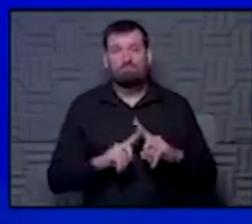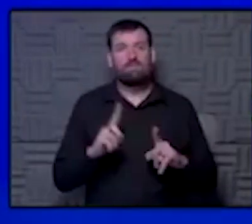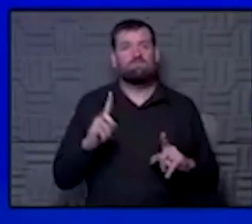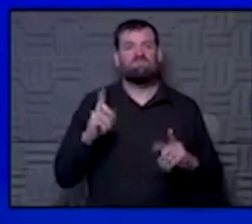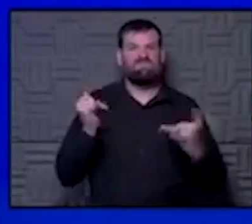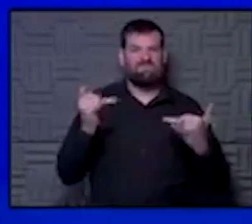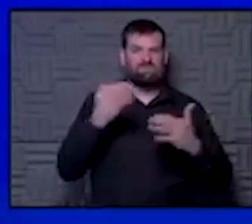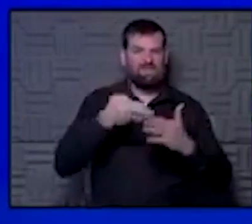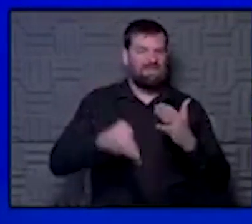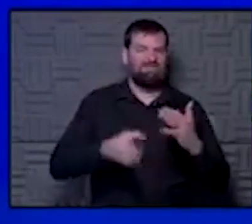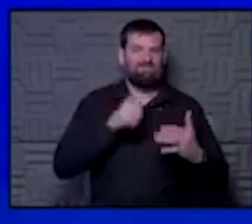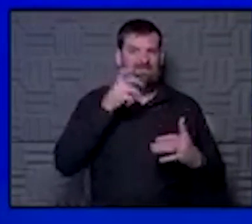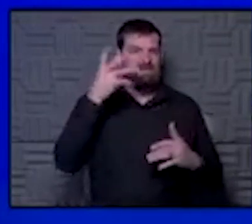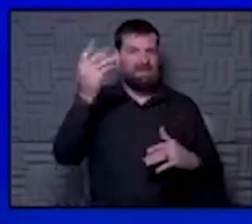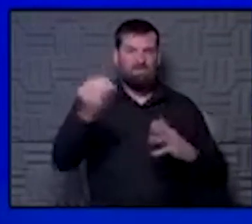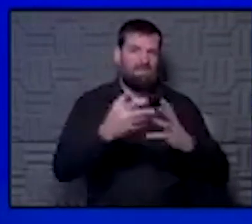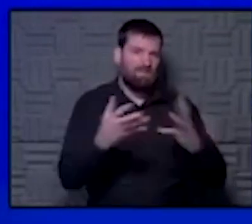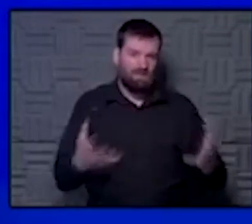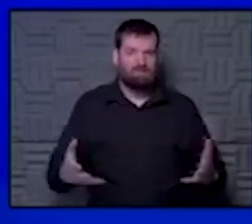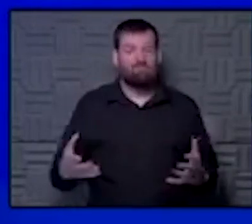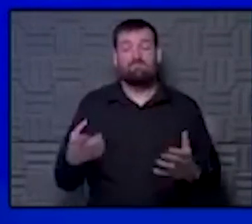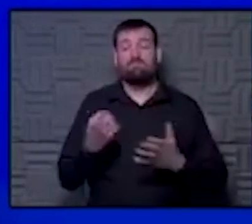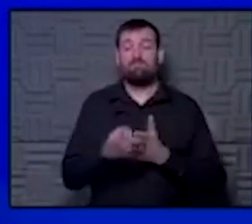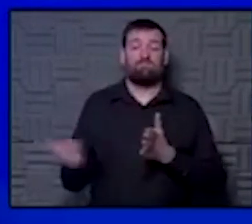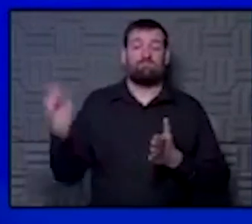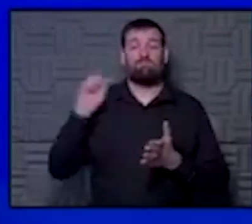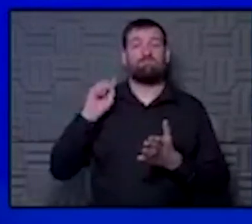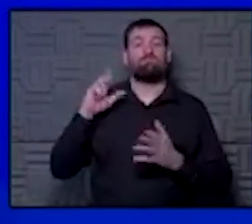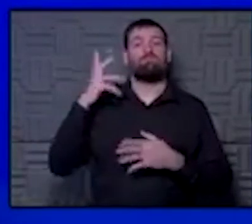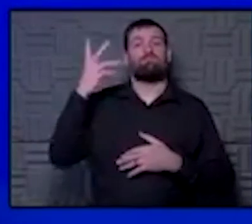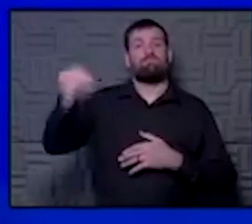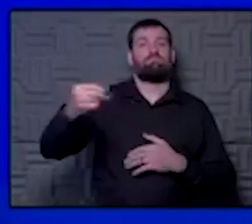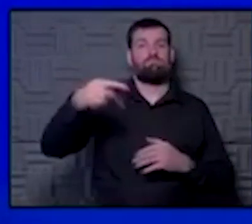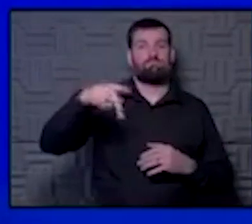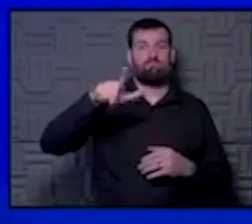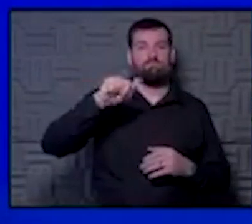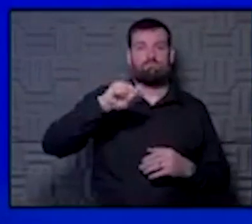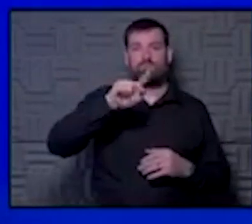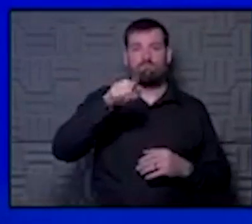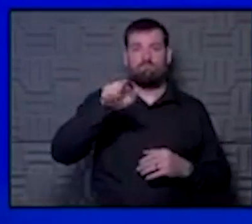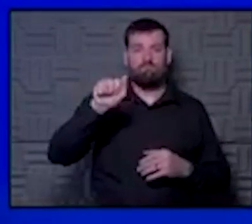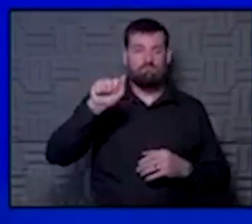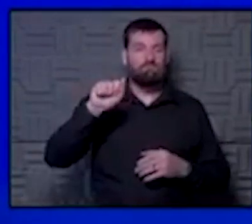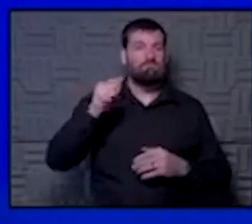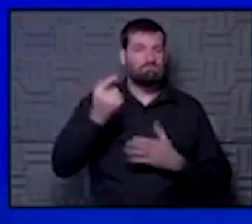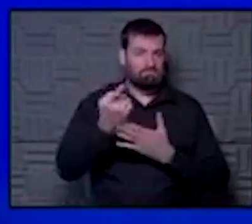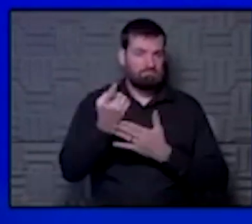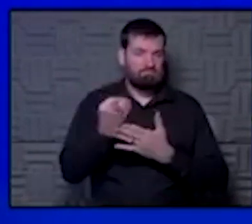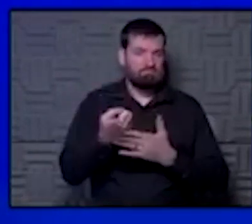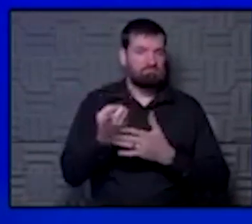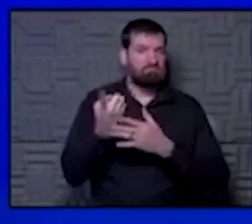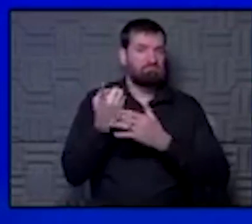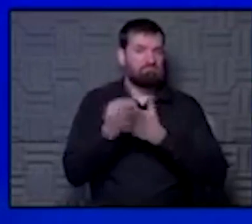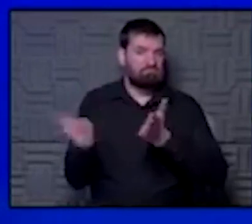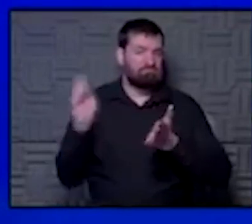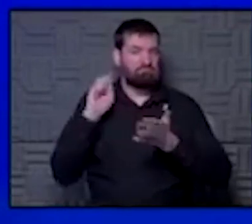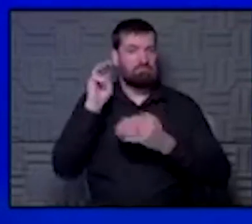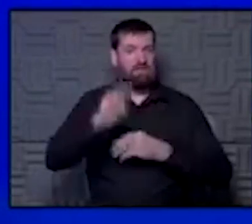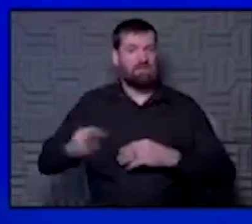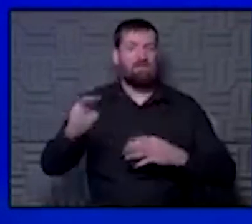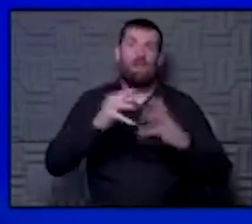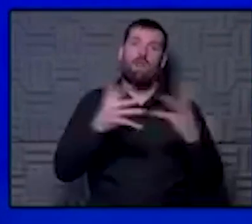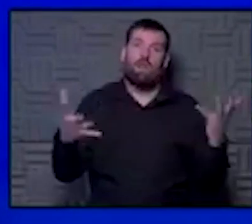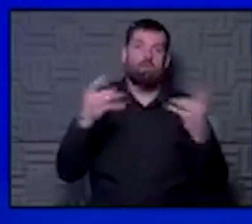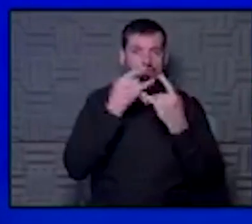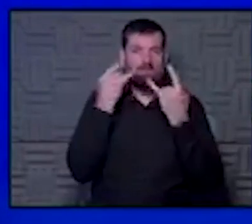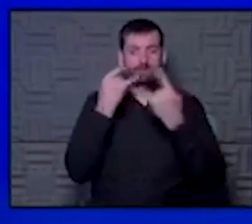this weekend. But last week I had been down on the plaza, and I think I made the comment on Mondays on the plaza on the weekend, and there are a lot of people wearing masks, so I thought